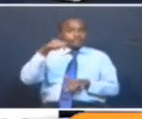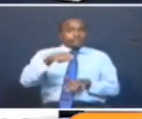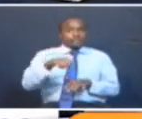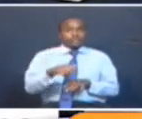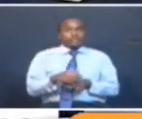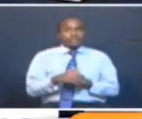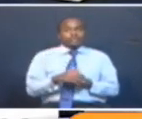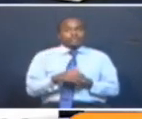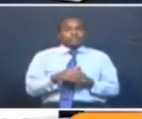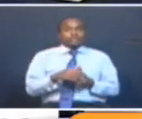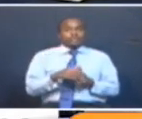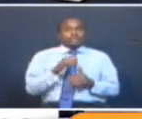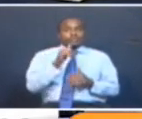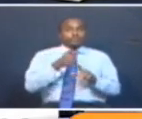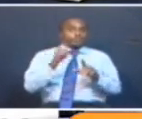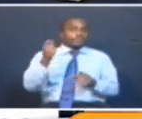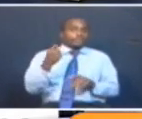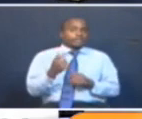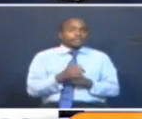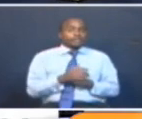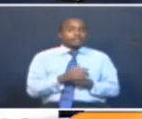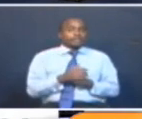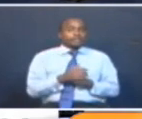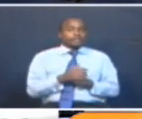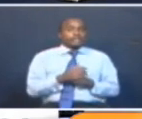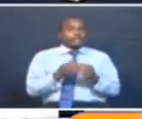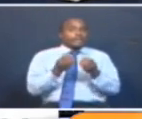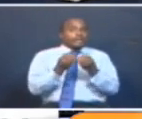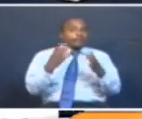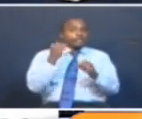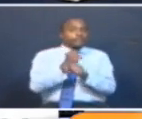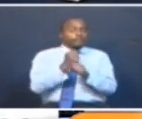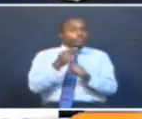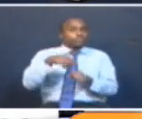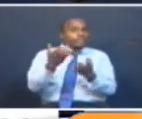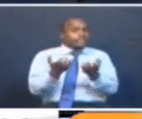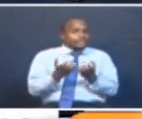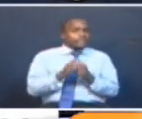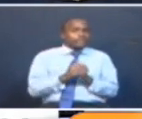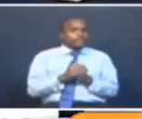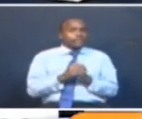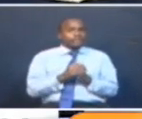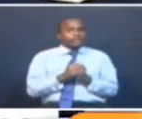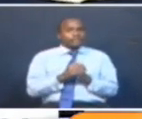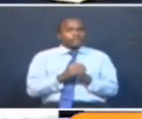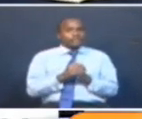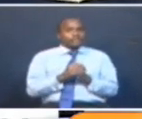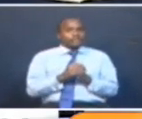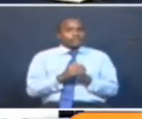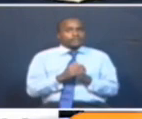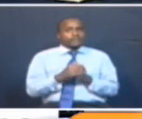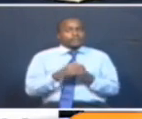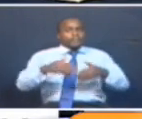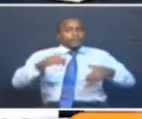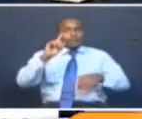Kenya. Yeah. And how many jobs that we need? 3 million young people are just